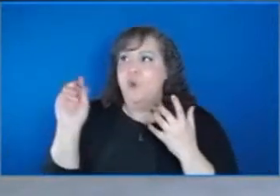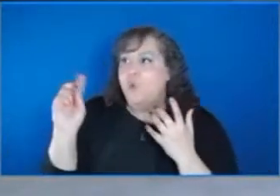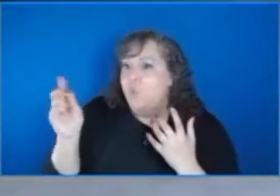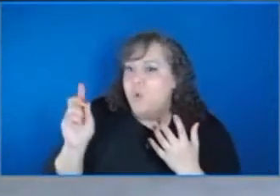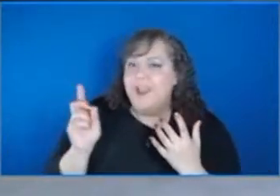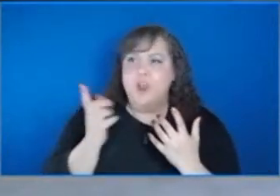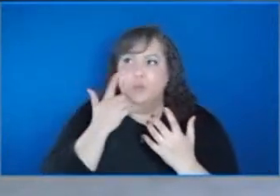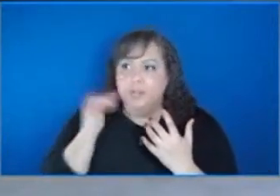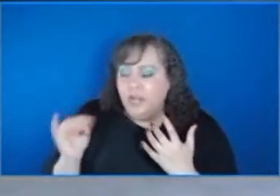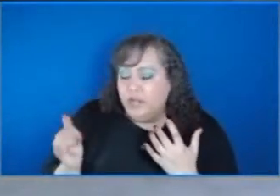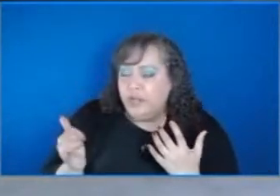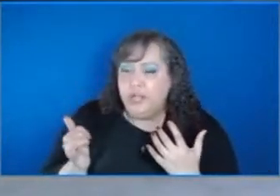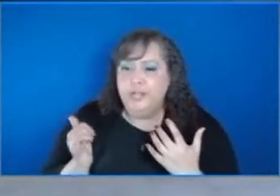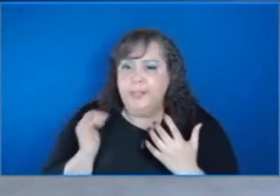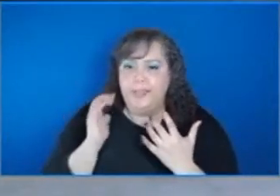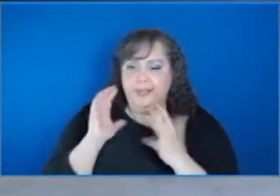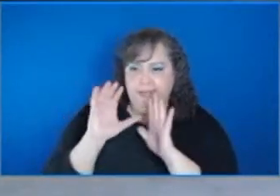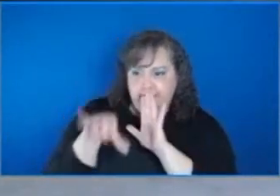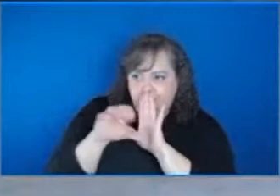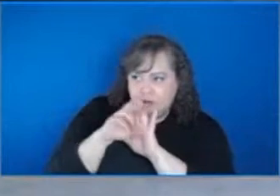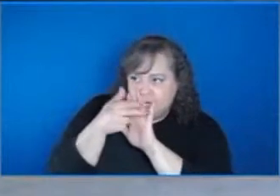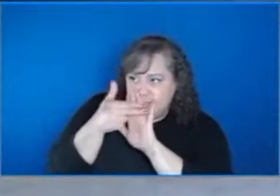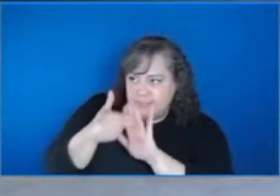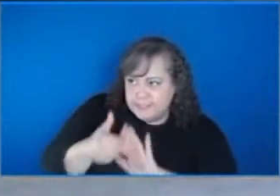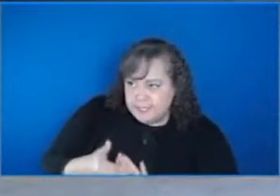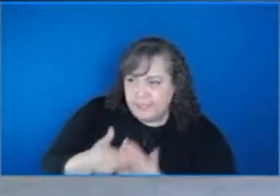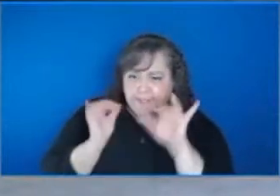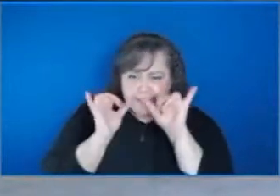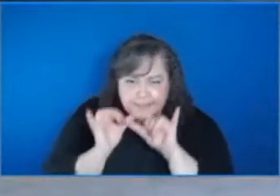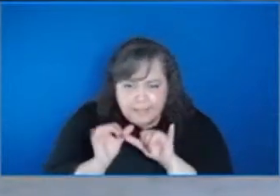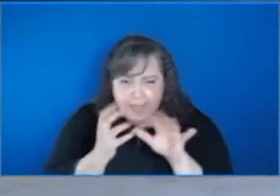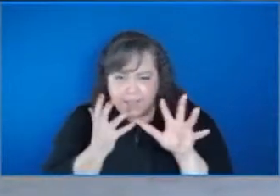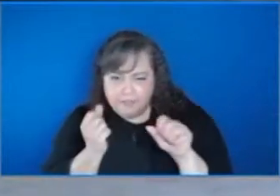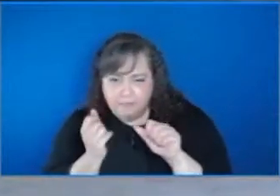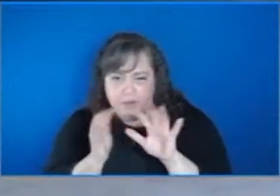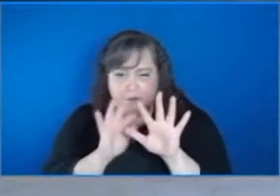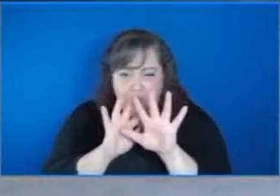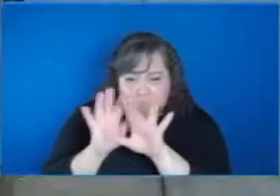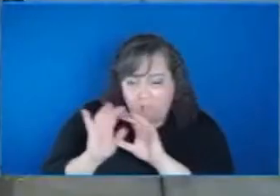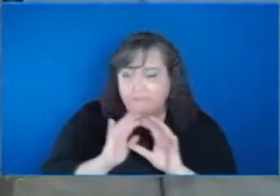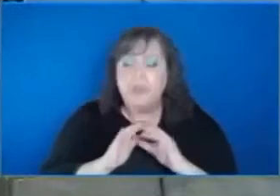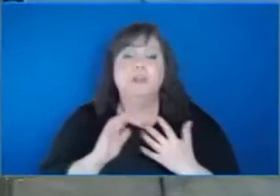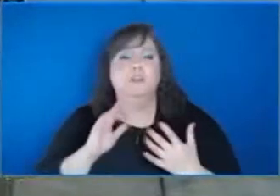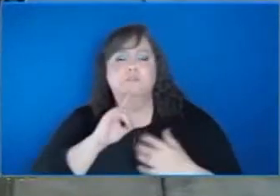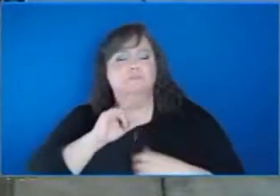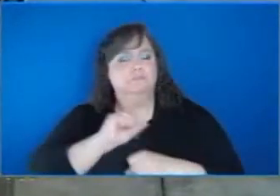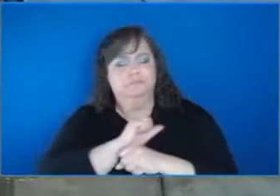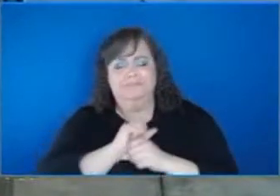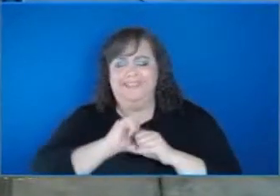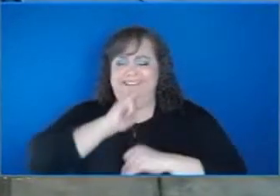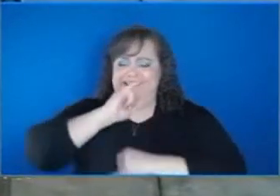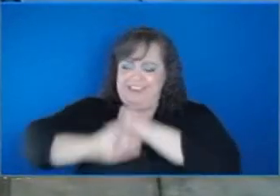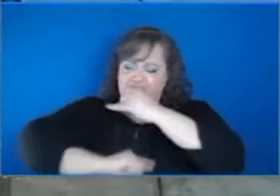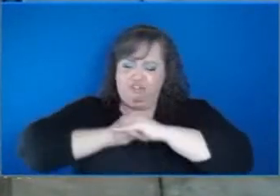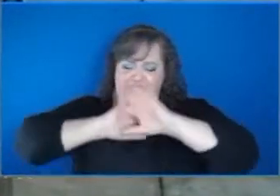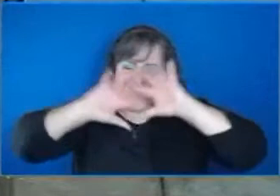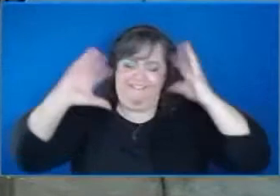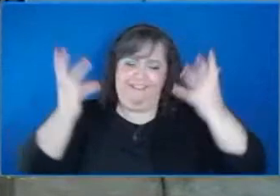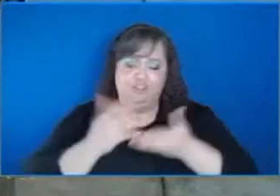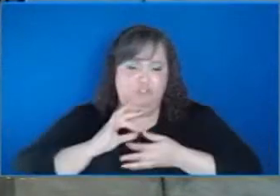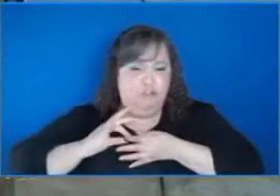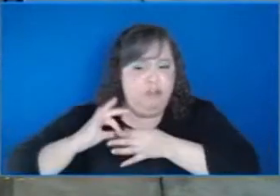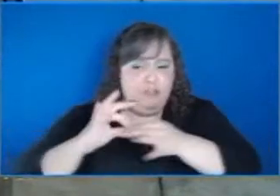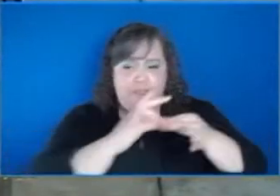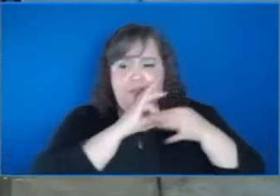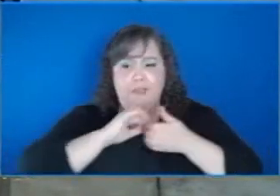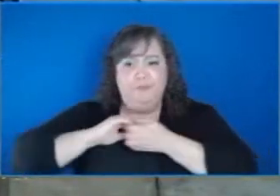like, and characterize it, its size. So it is really an international collaboration. And as a follow-up to that, Mark